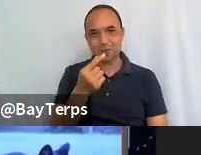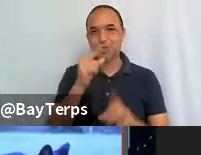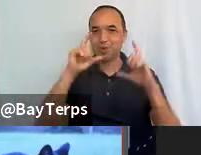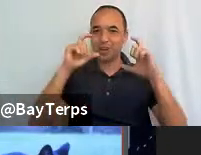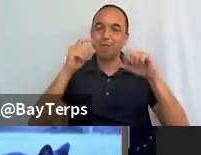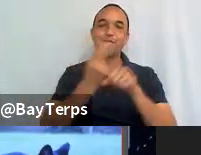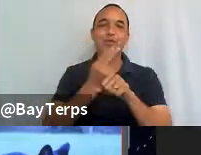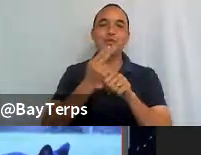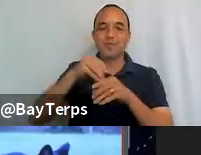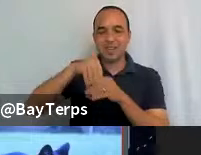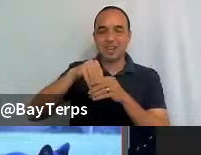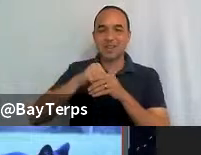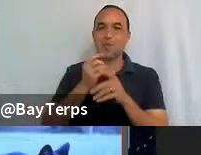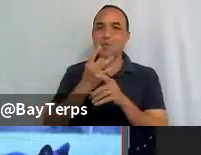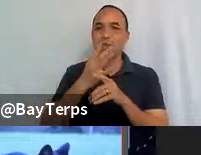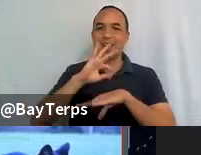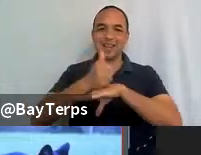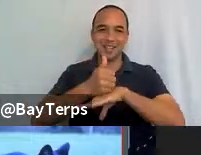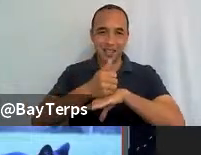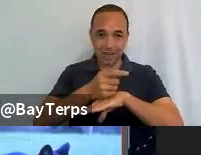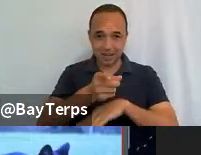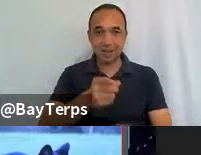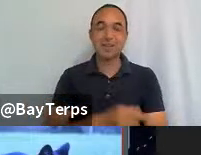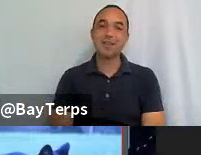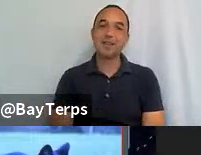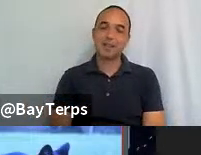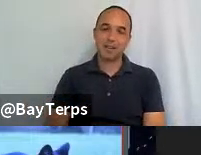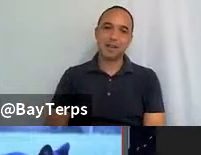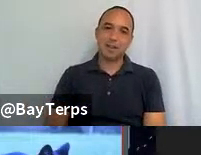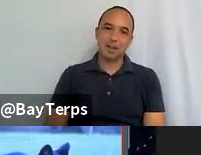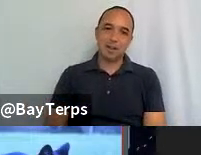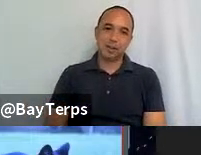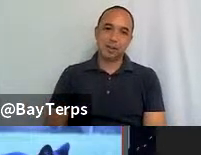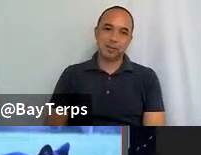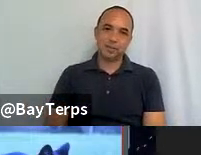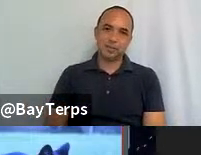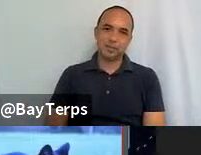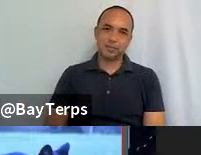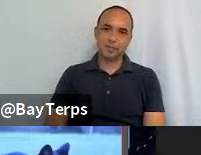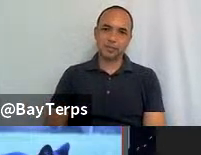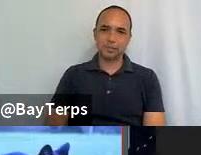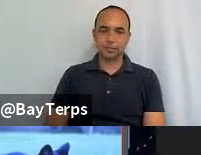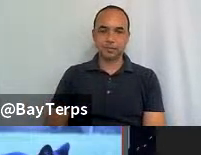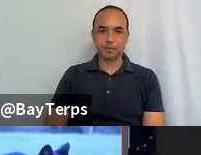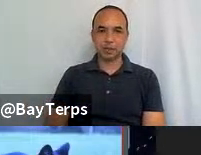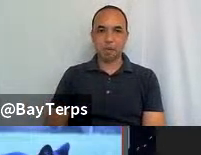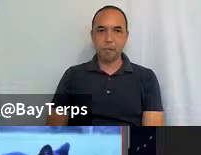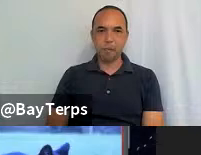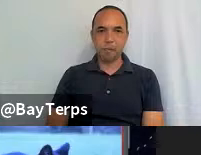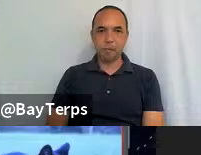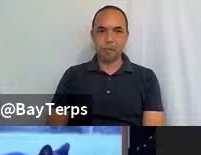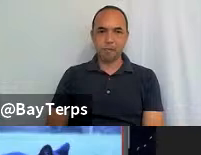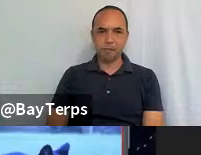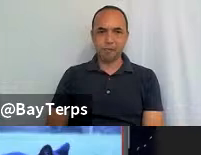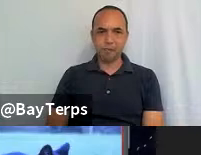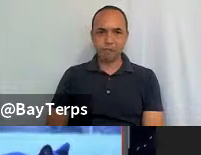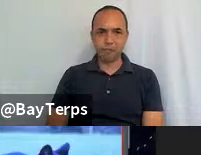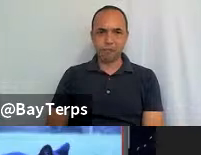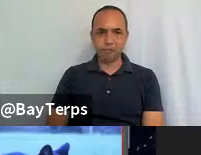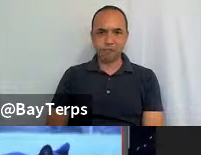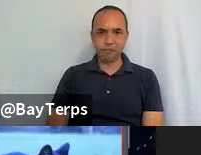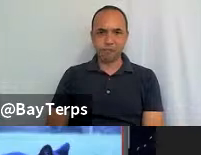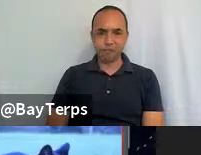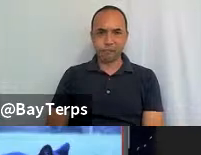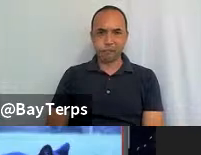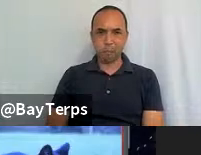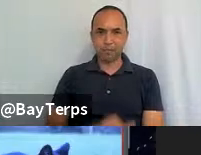setting. So this is a tungsten bulb setting, which is basically just a